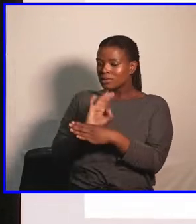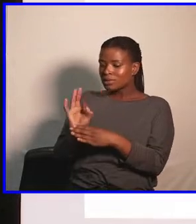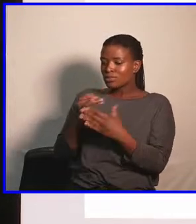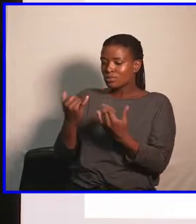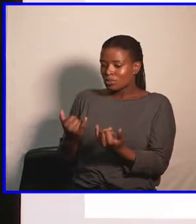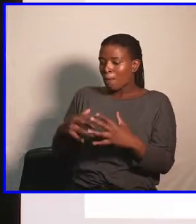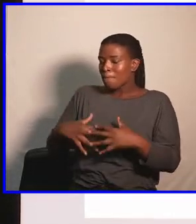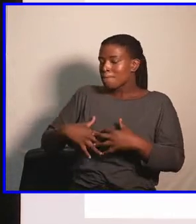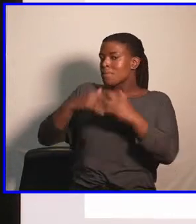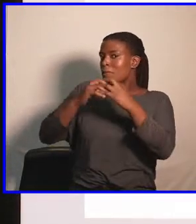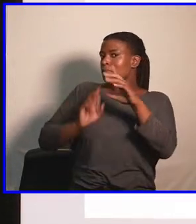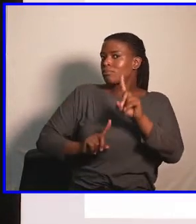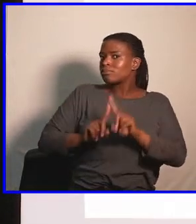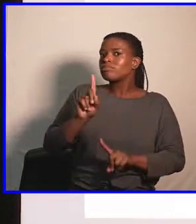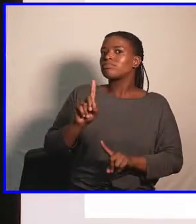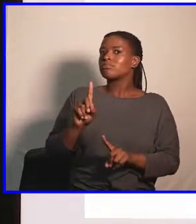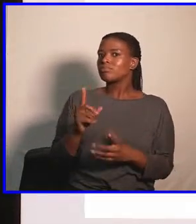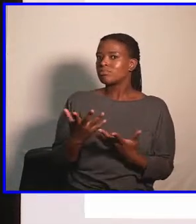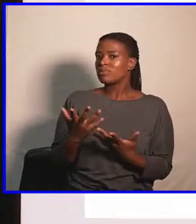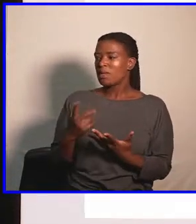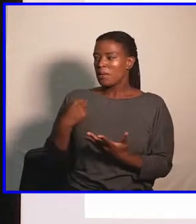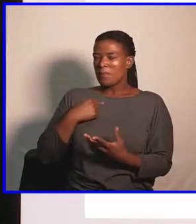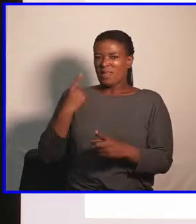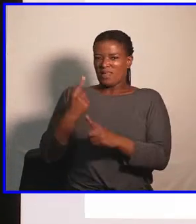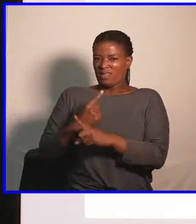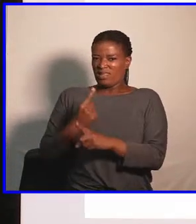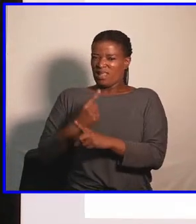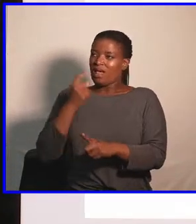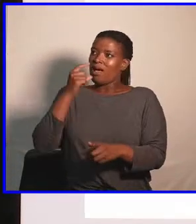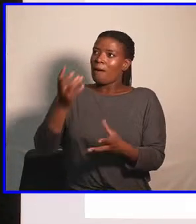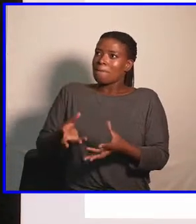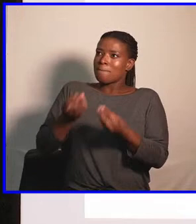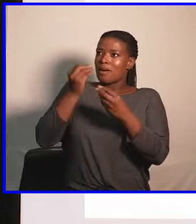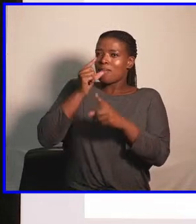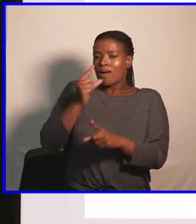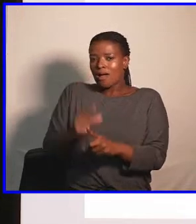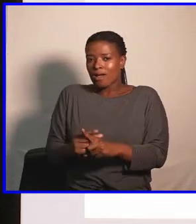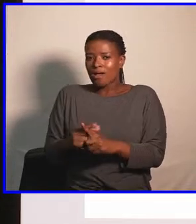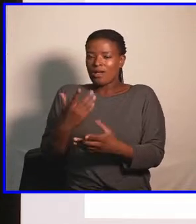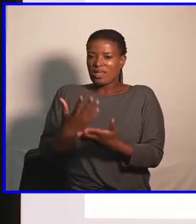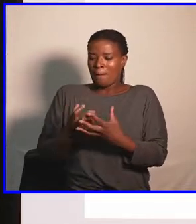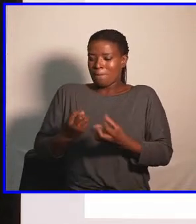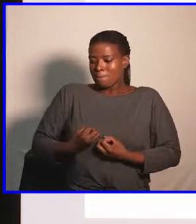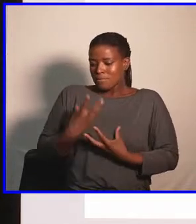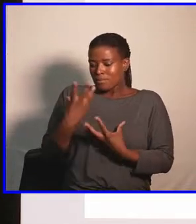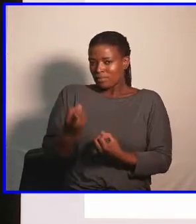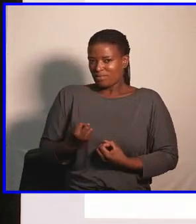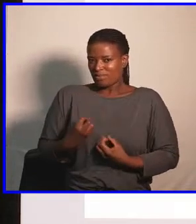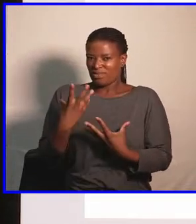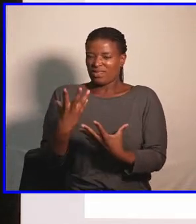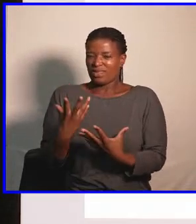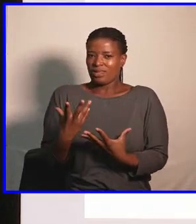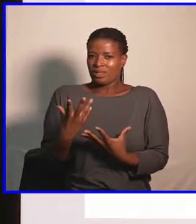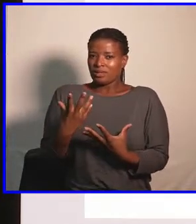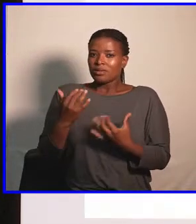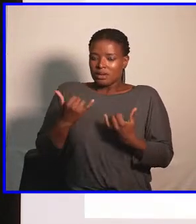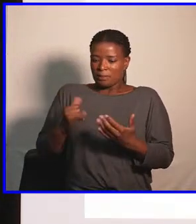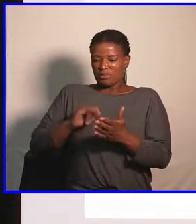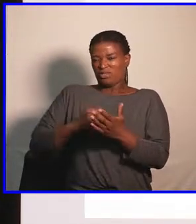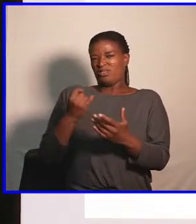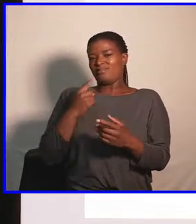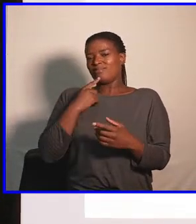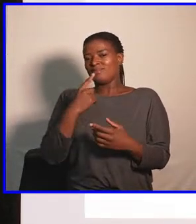it, I always find words inadequate to express one's appreciation, but let me just